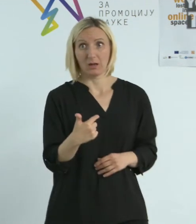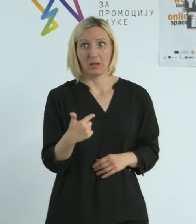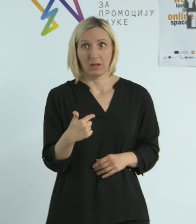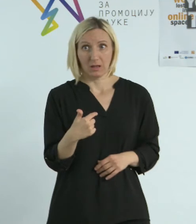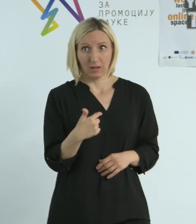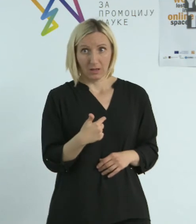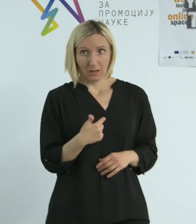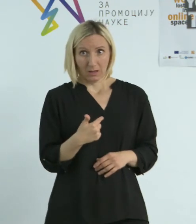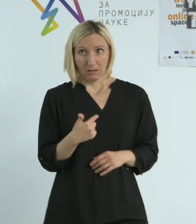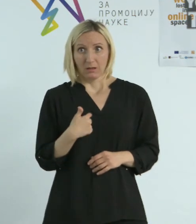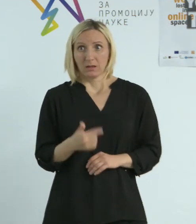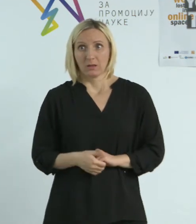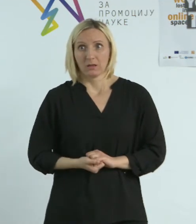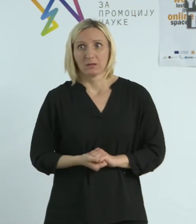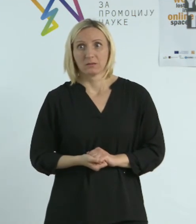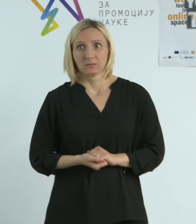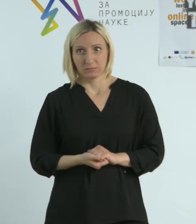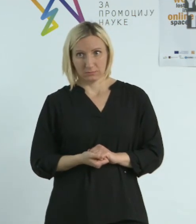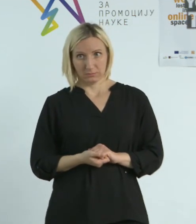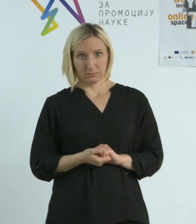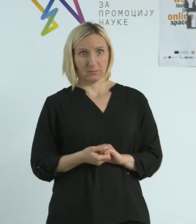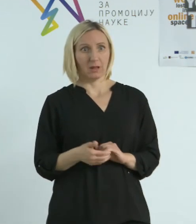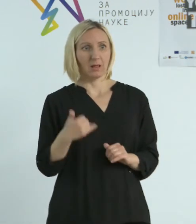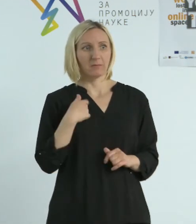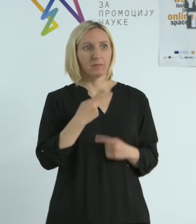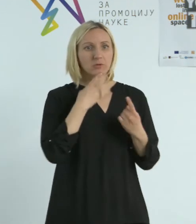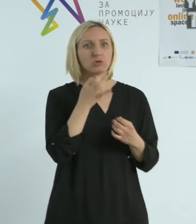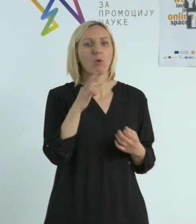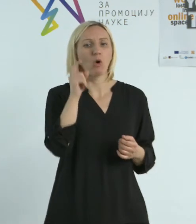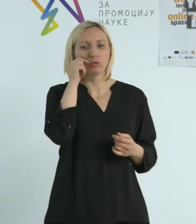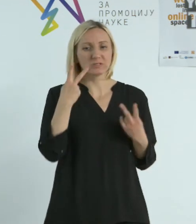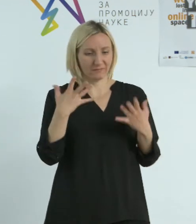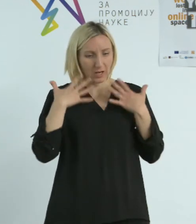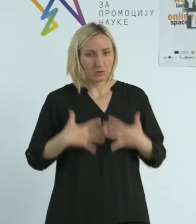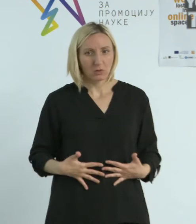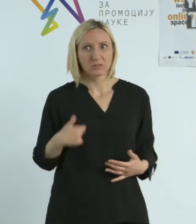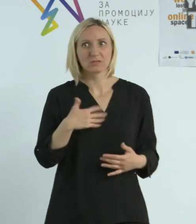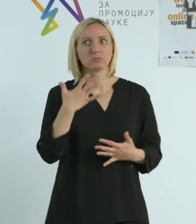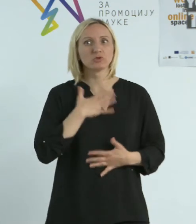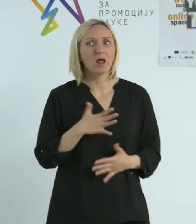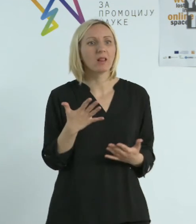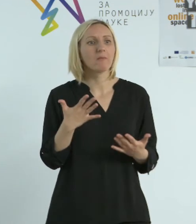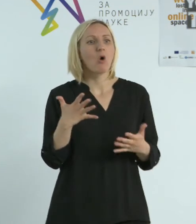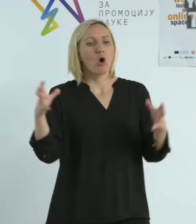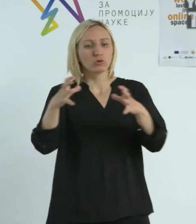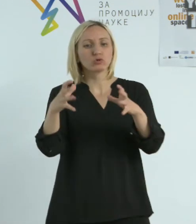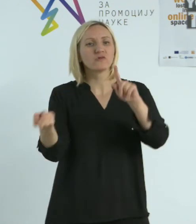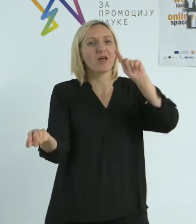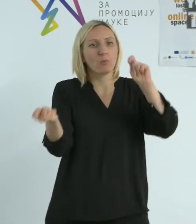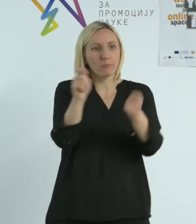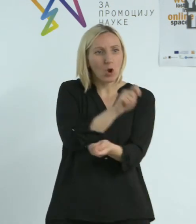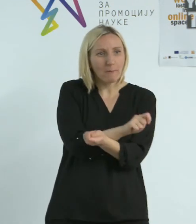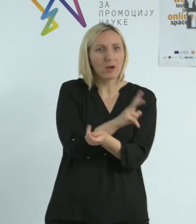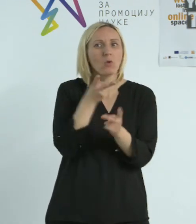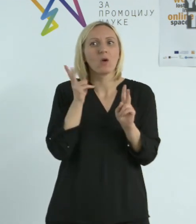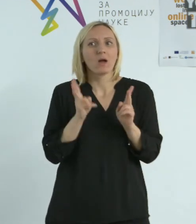people developing, for example, human values, or we want to make some kind of social change, how we are